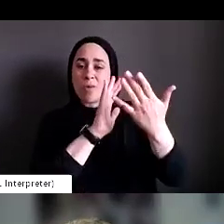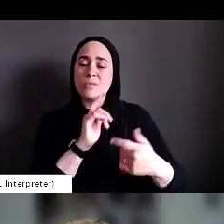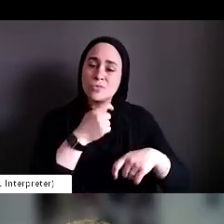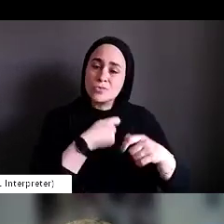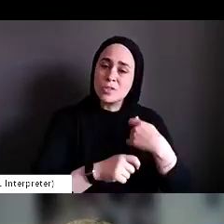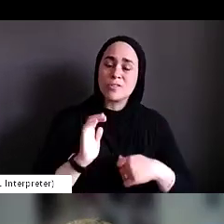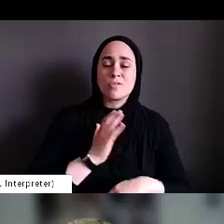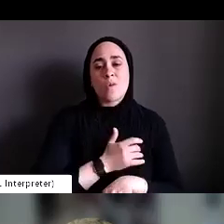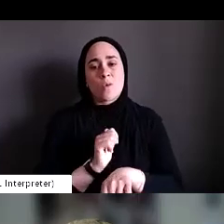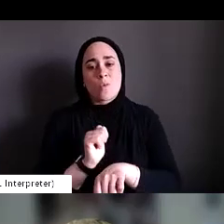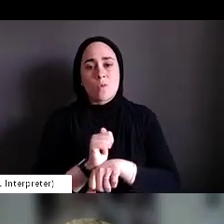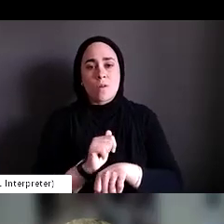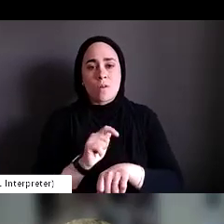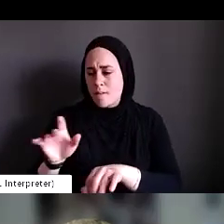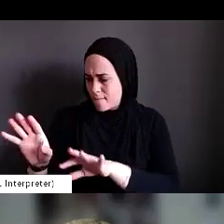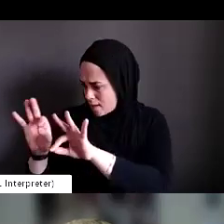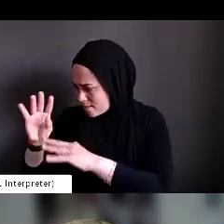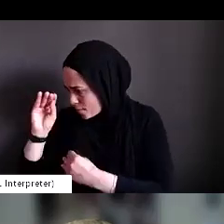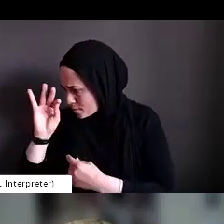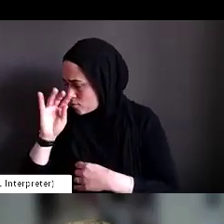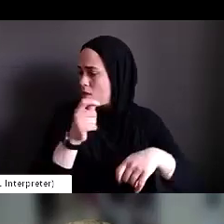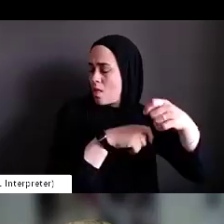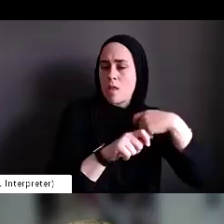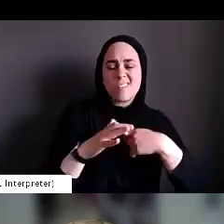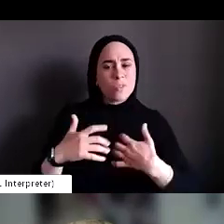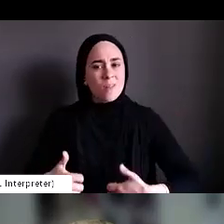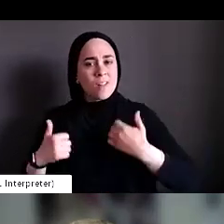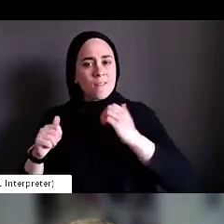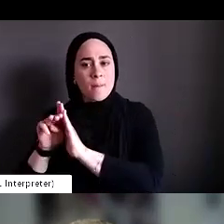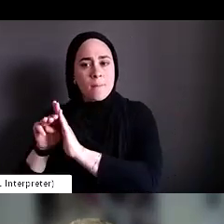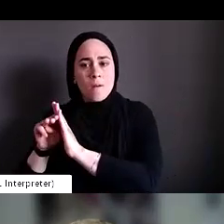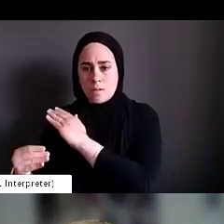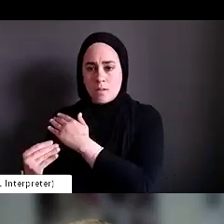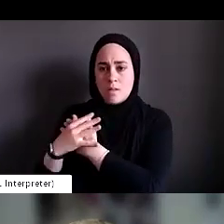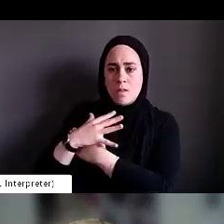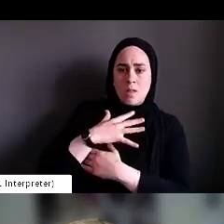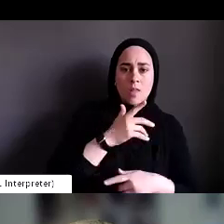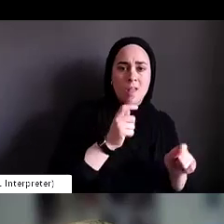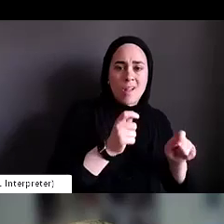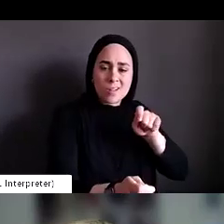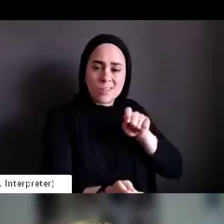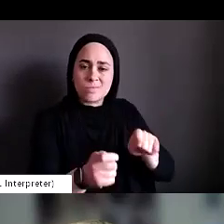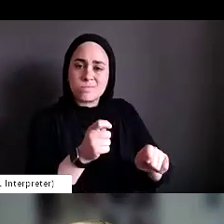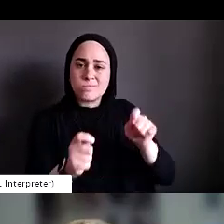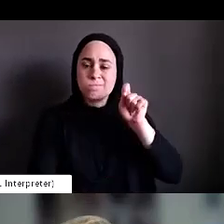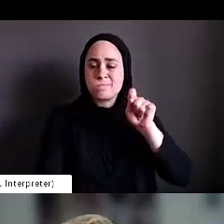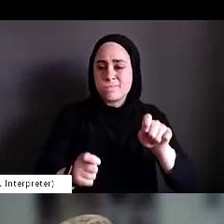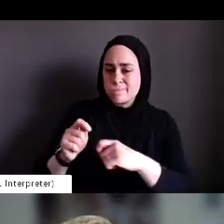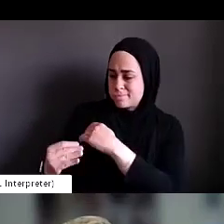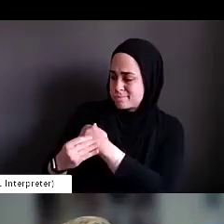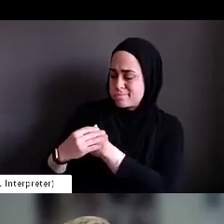out. So it's kind of a living model, and we shift and change and adapt as we need to each